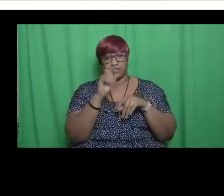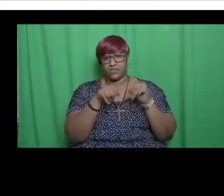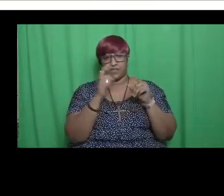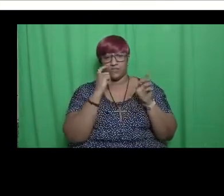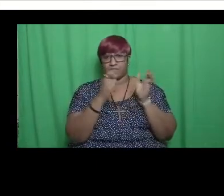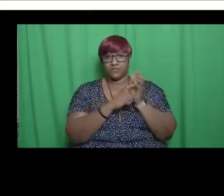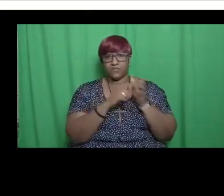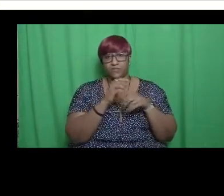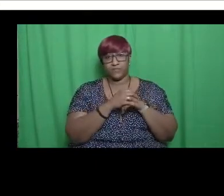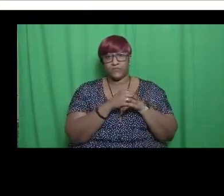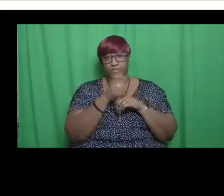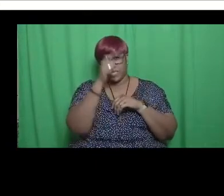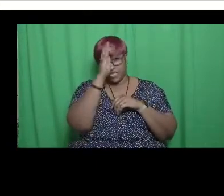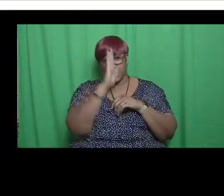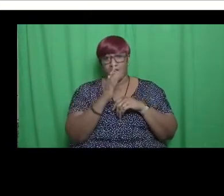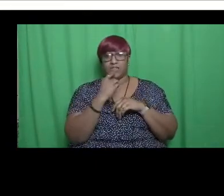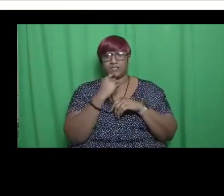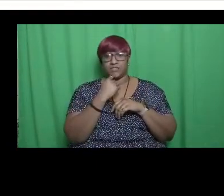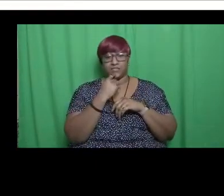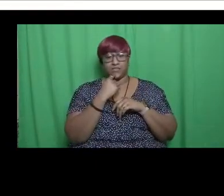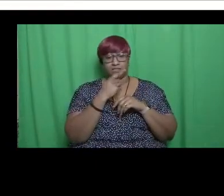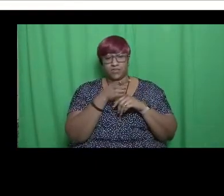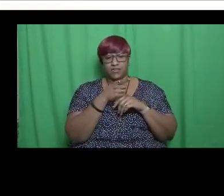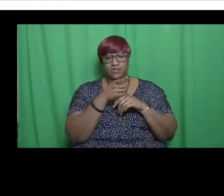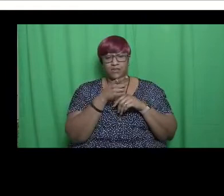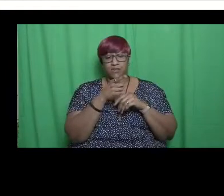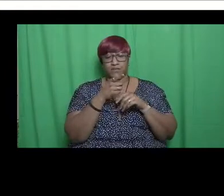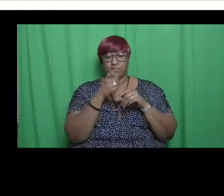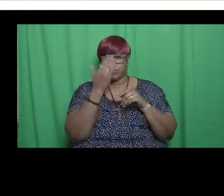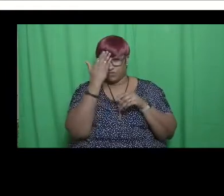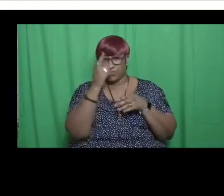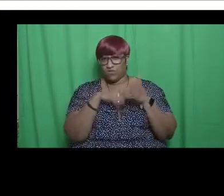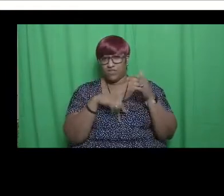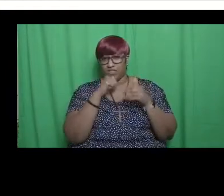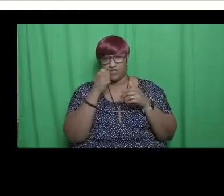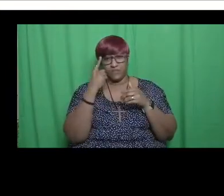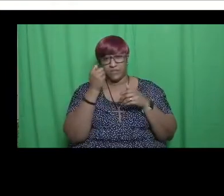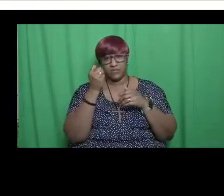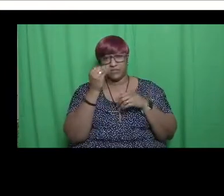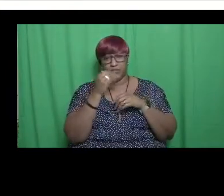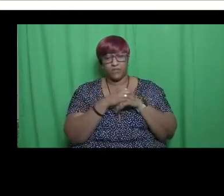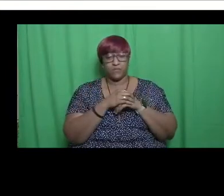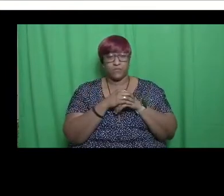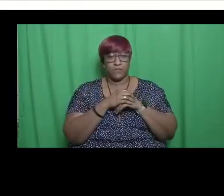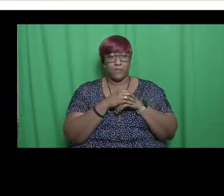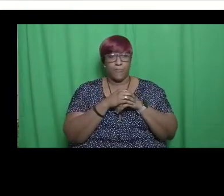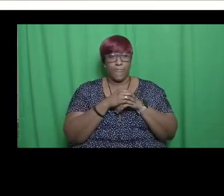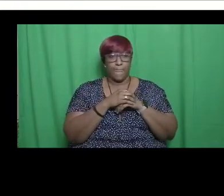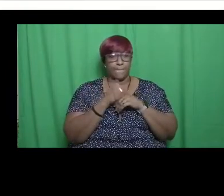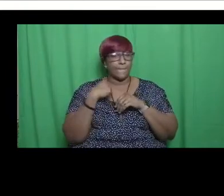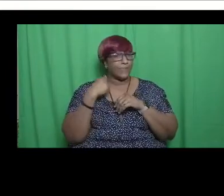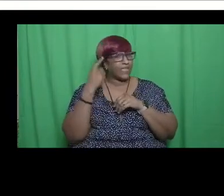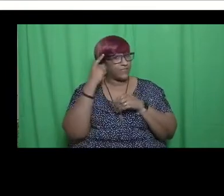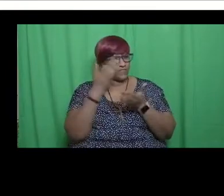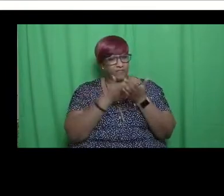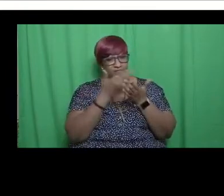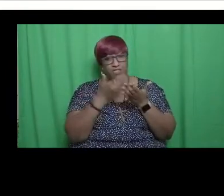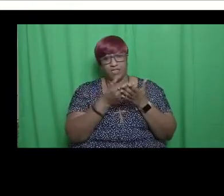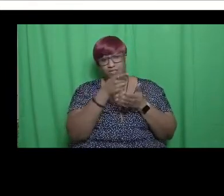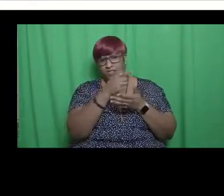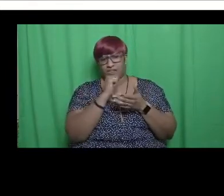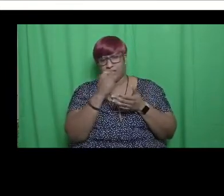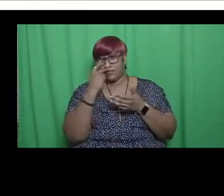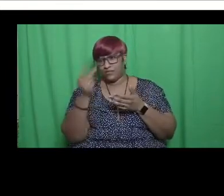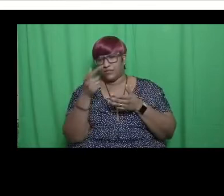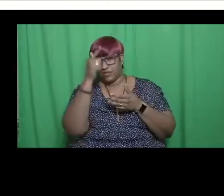God kept them from recognizing him. But you know what? I don't think so. I think the fact that they didn't see God